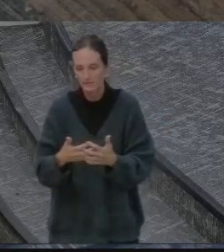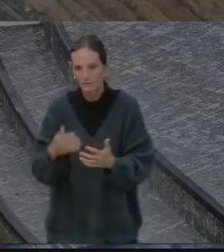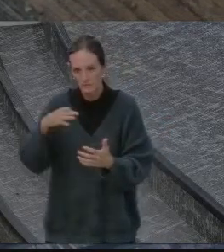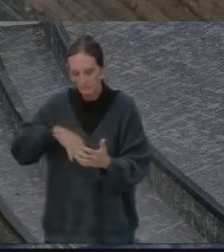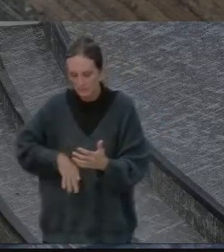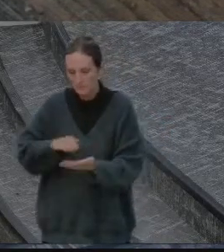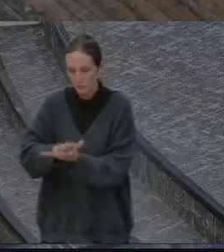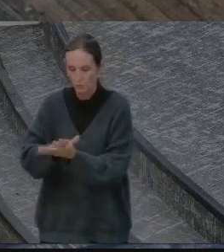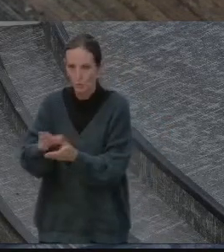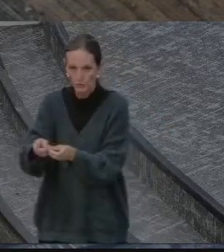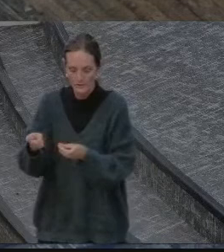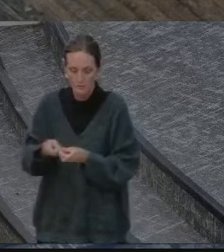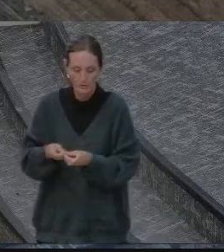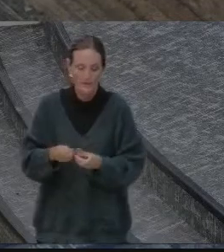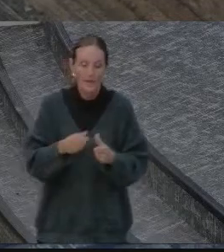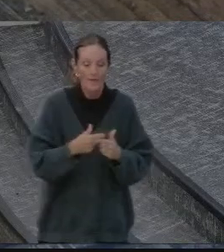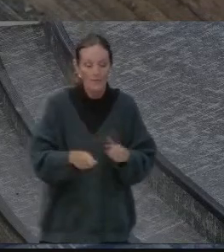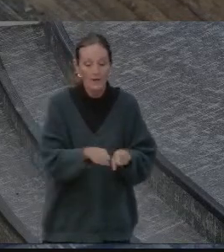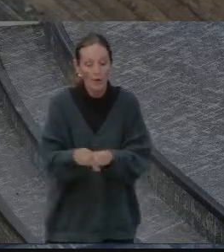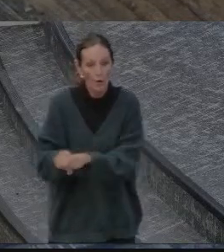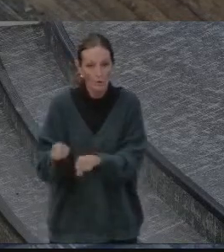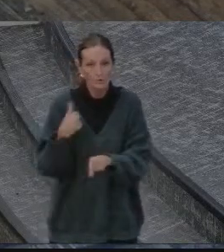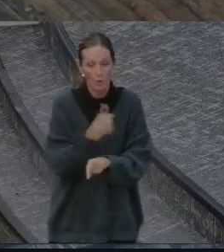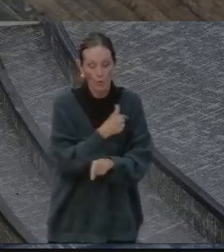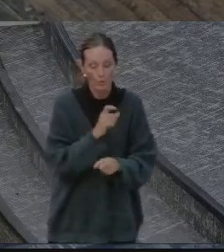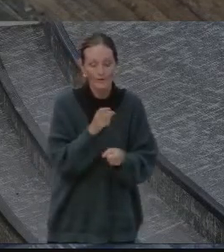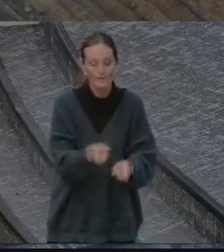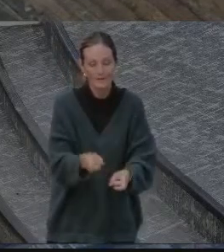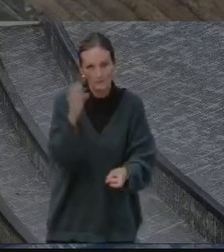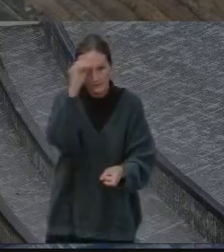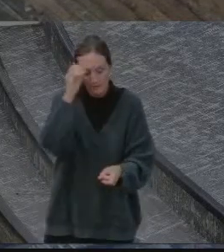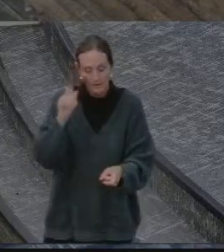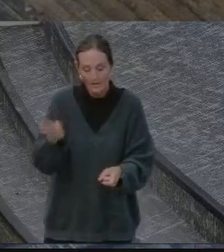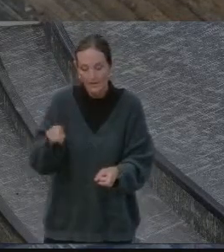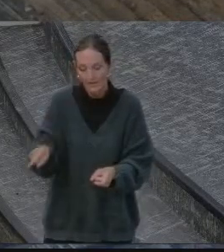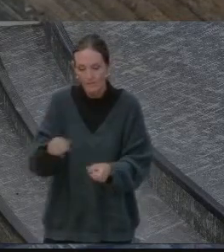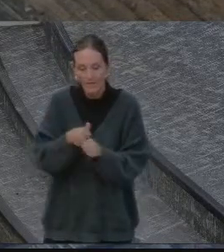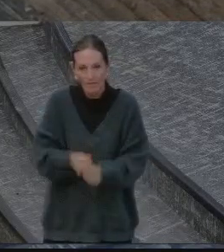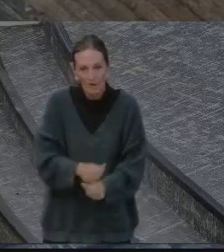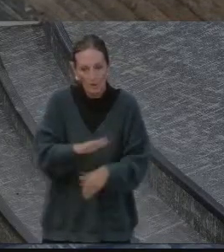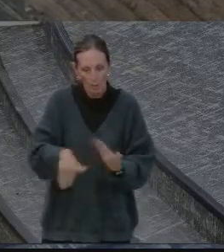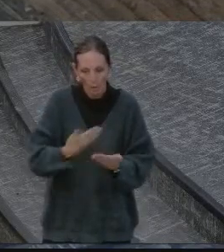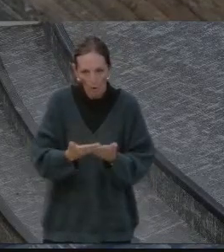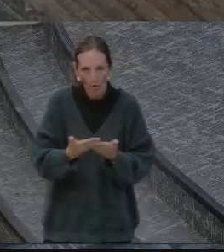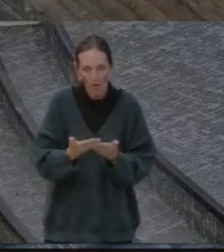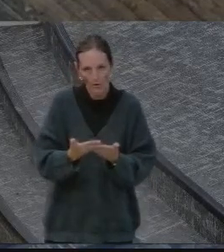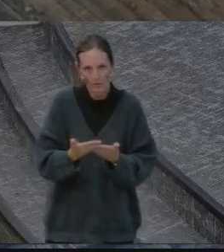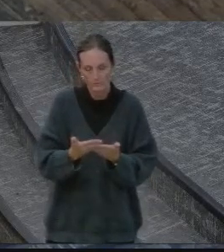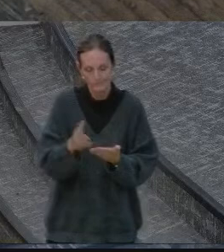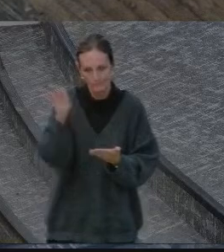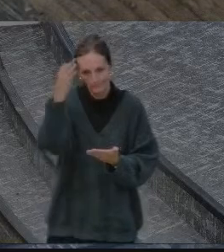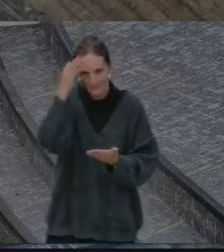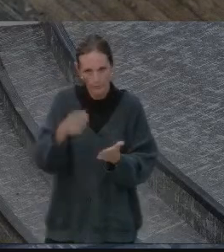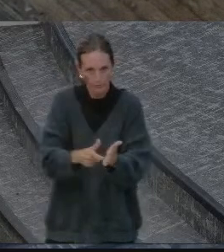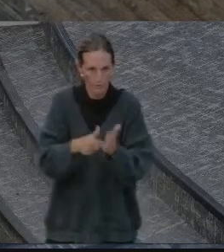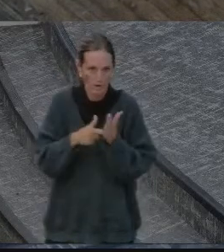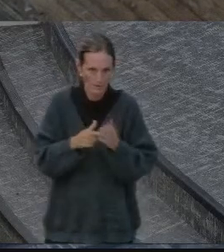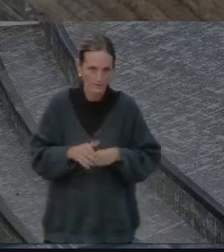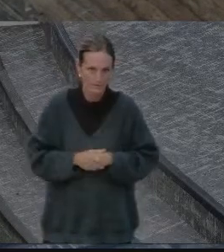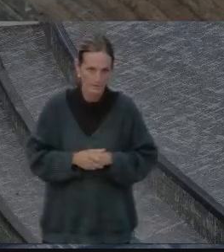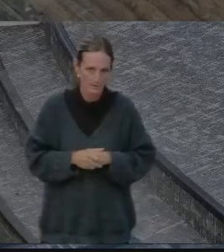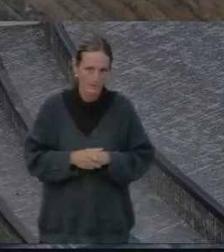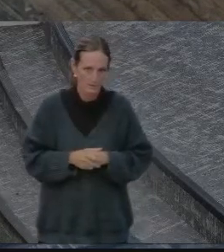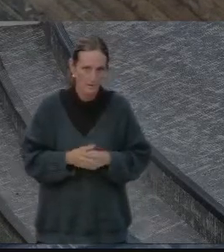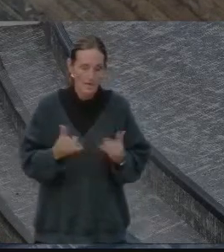opinion as to whether the school district complied with all material federal compliance requirements. We do not